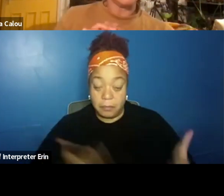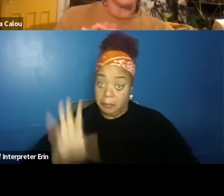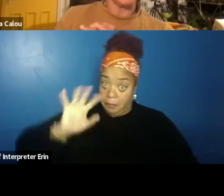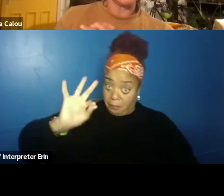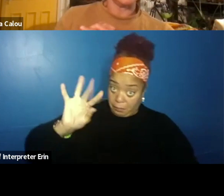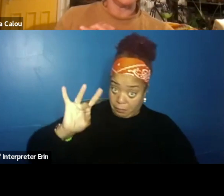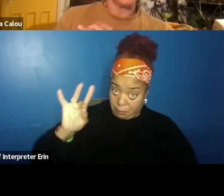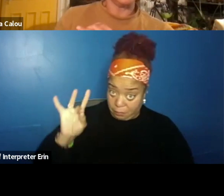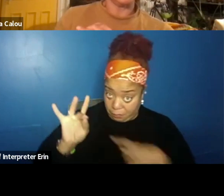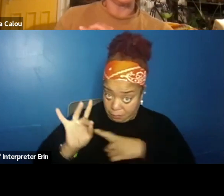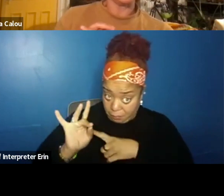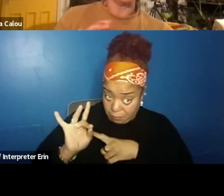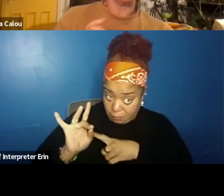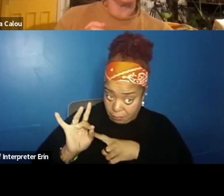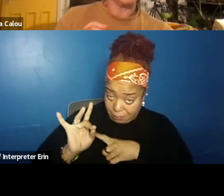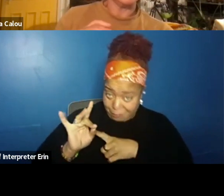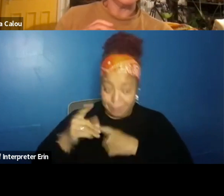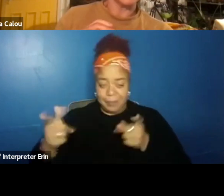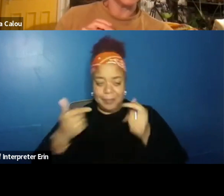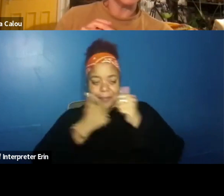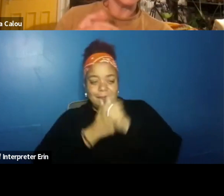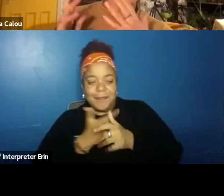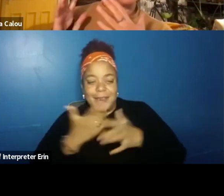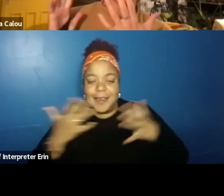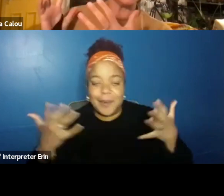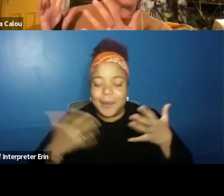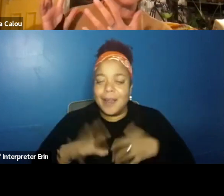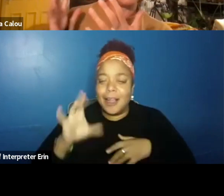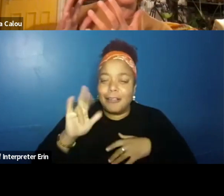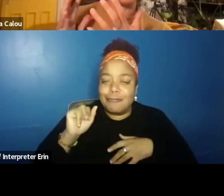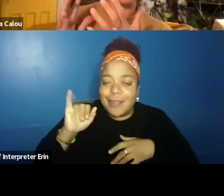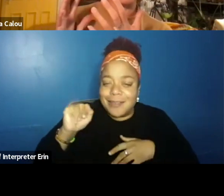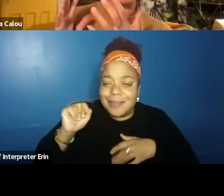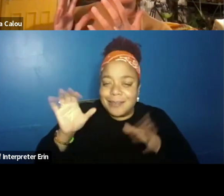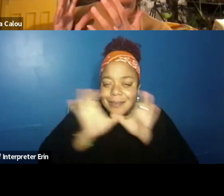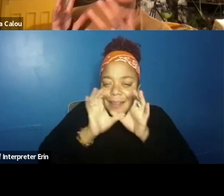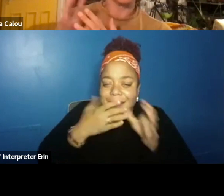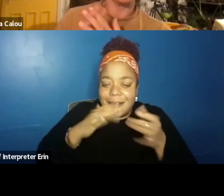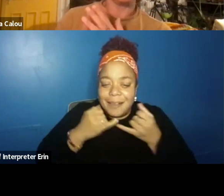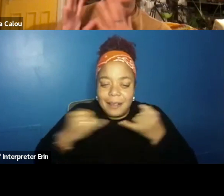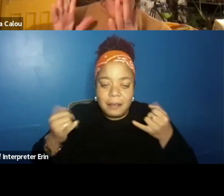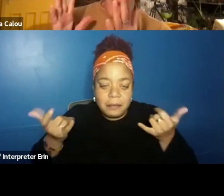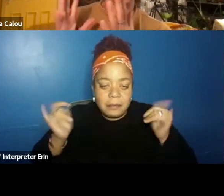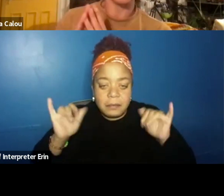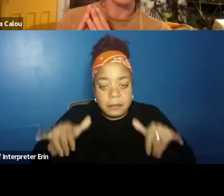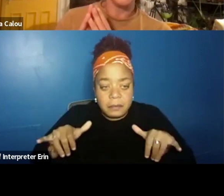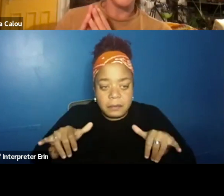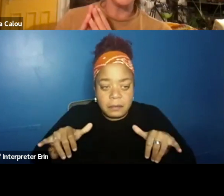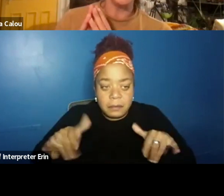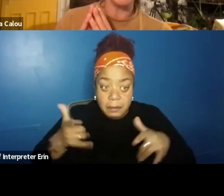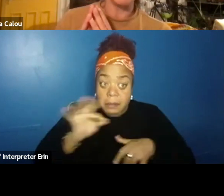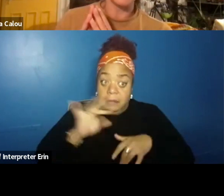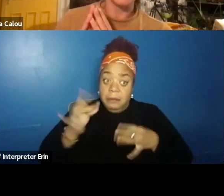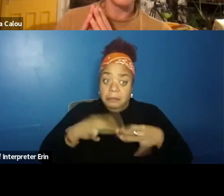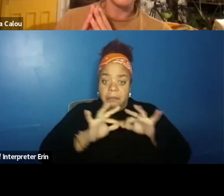hotline practices in this country. And the transition to 988 is important because of the funding that's attached to it, but it's really just created a